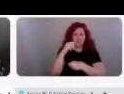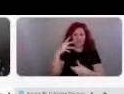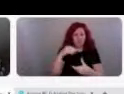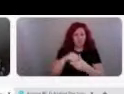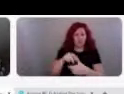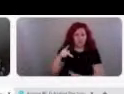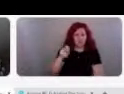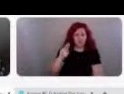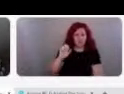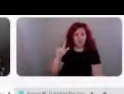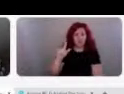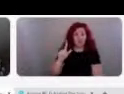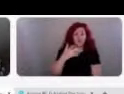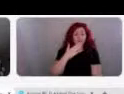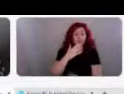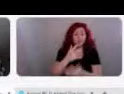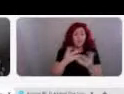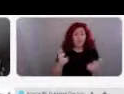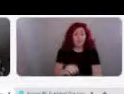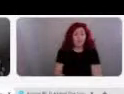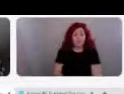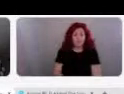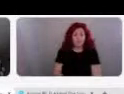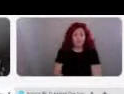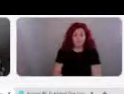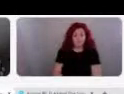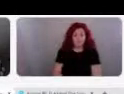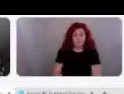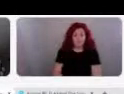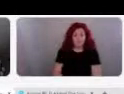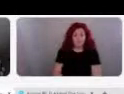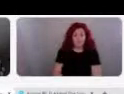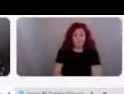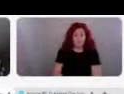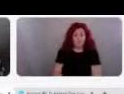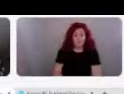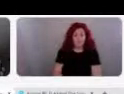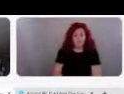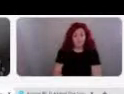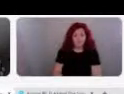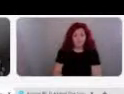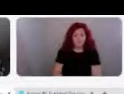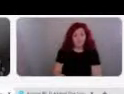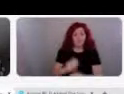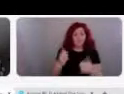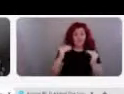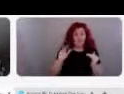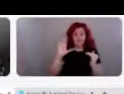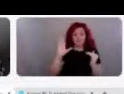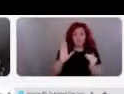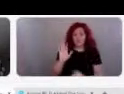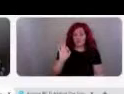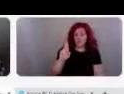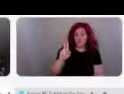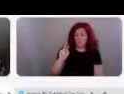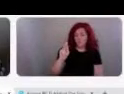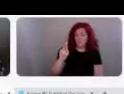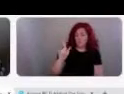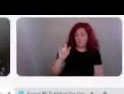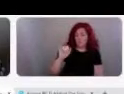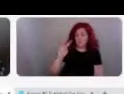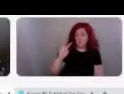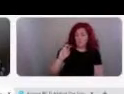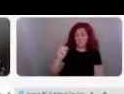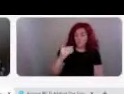pinal canyon thank you very much thank you the next speaker is frank rizzo mr rizzo